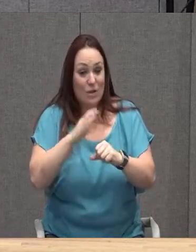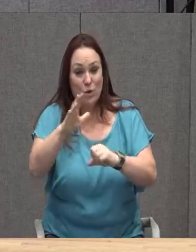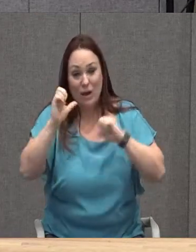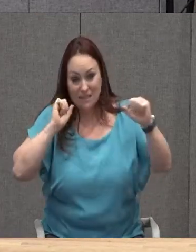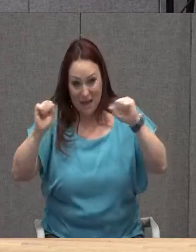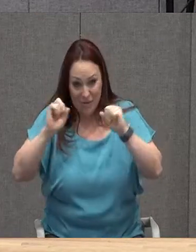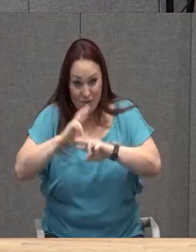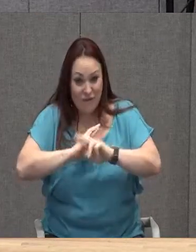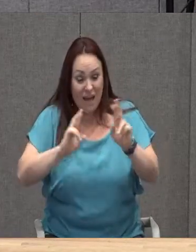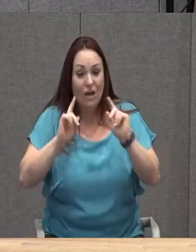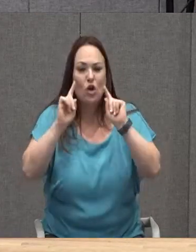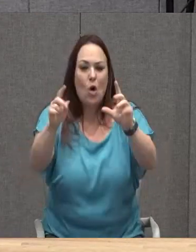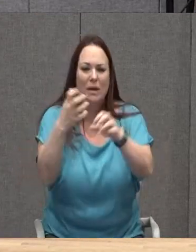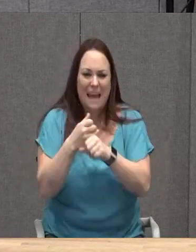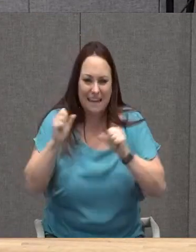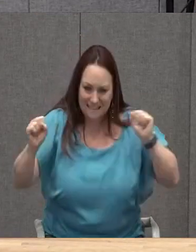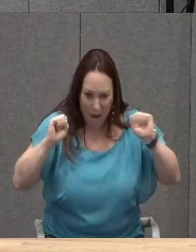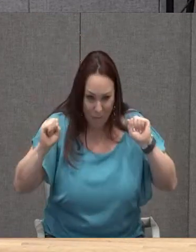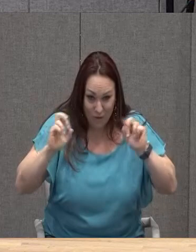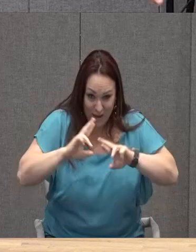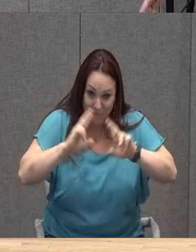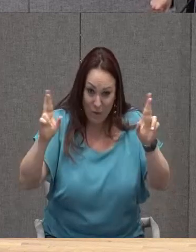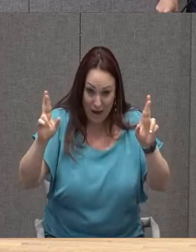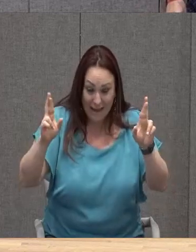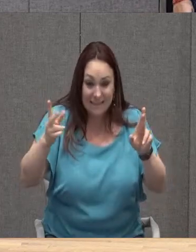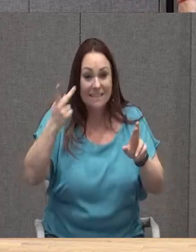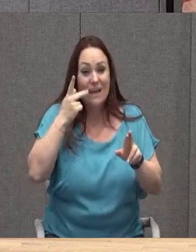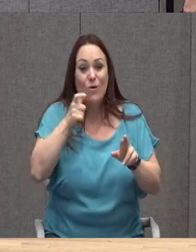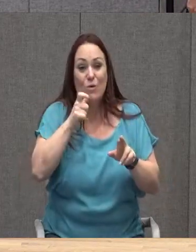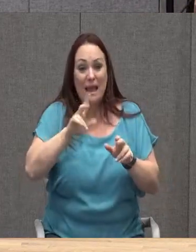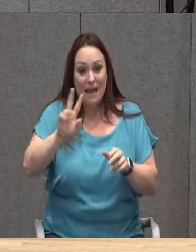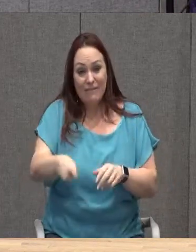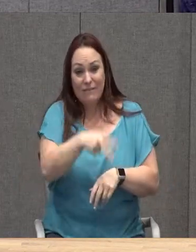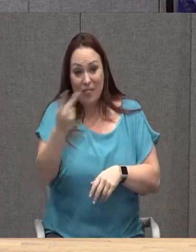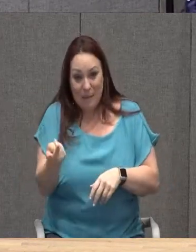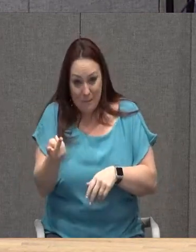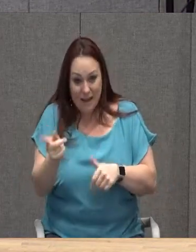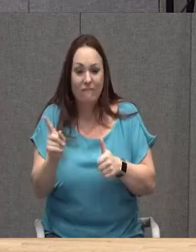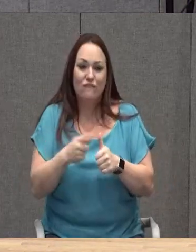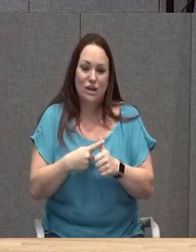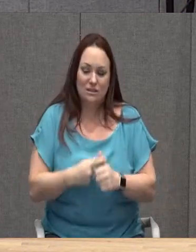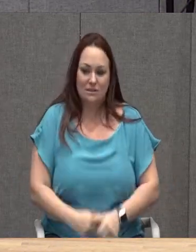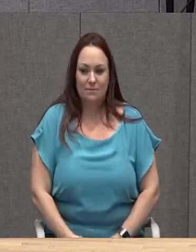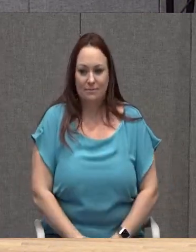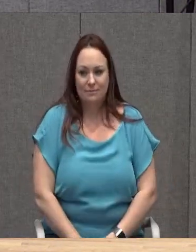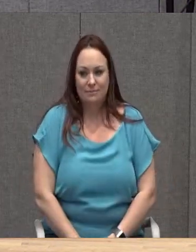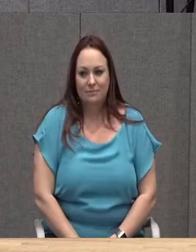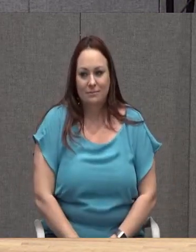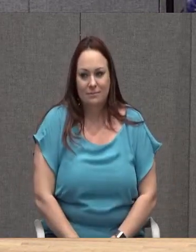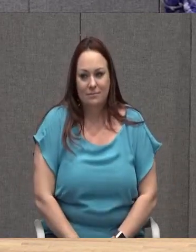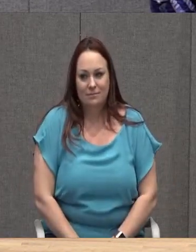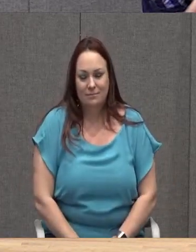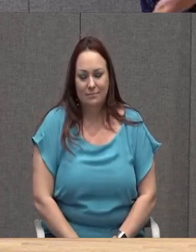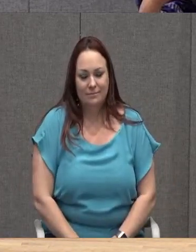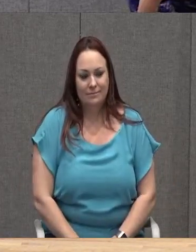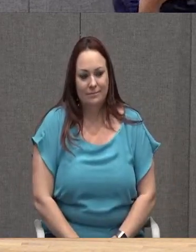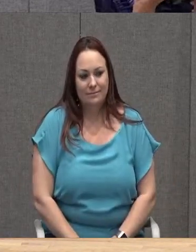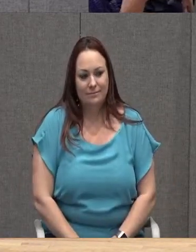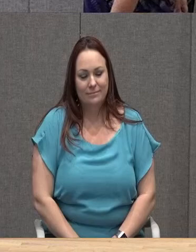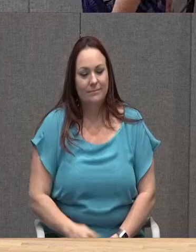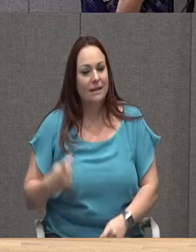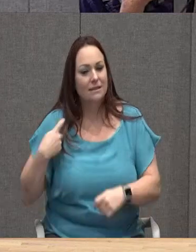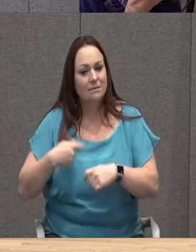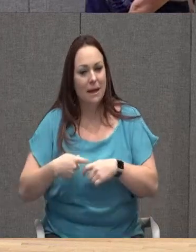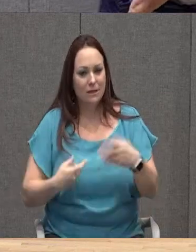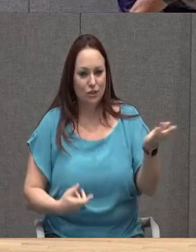So get your towel ready now too and see who can finish first. Y si jugaron con nosotros